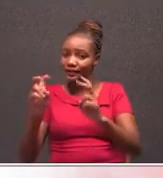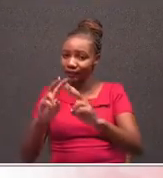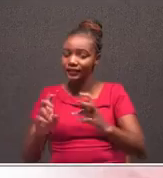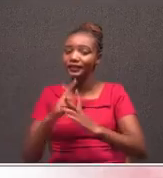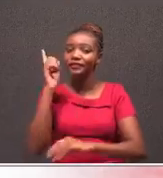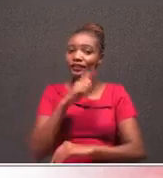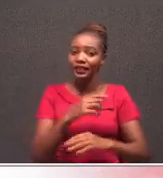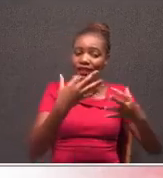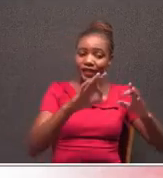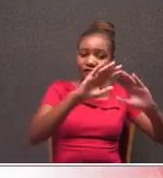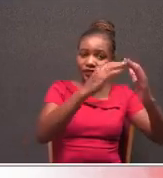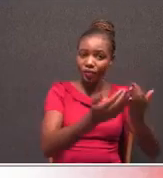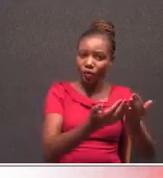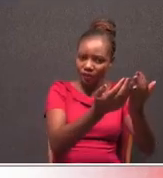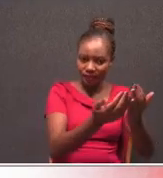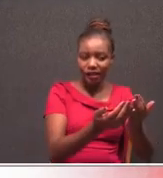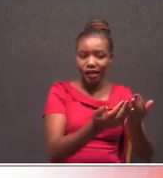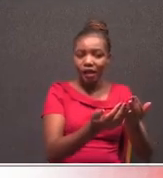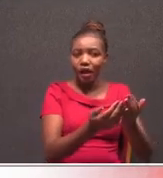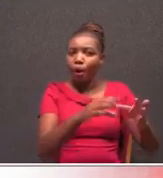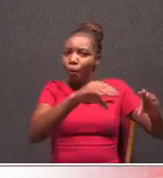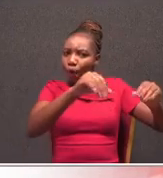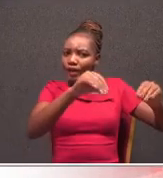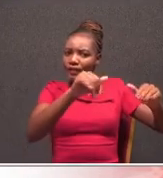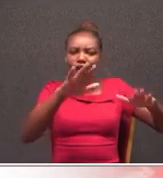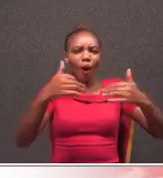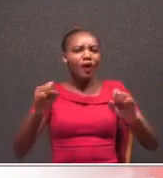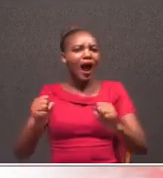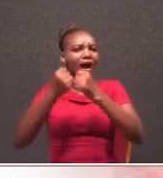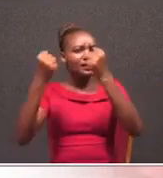whether the boat was seaworthy and what might have caused the accident. Should we find anybody culpable?